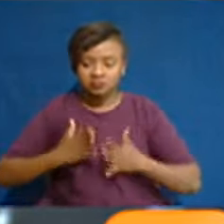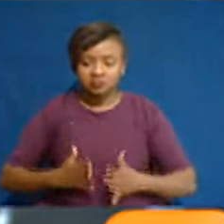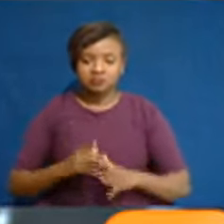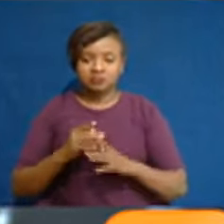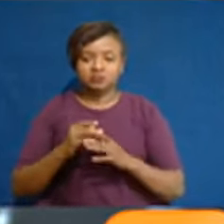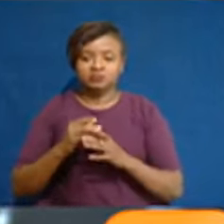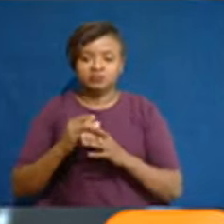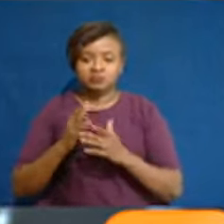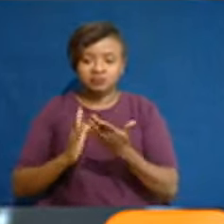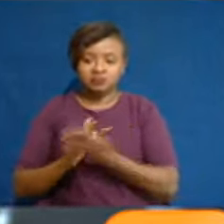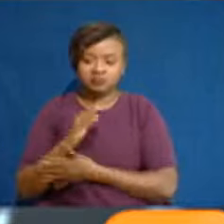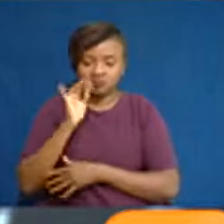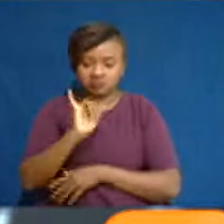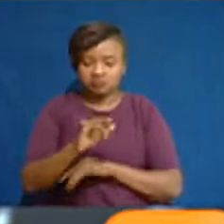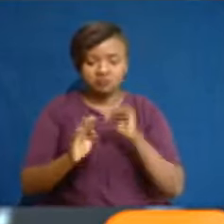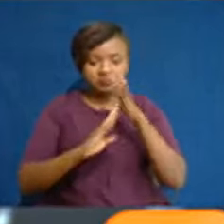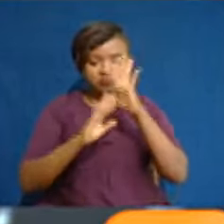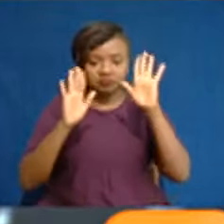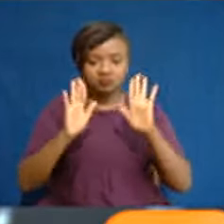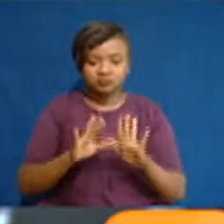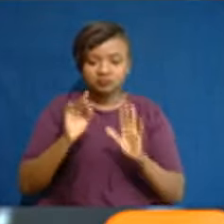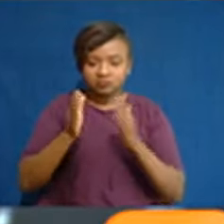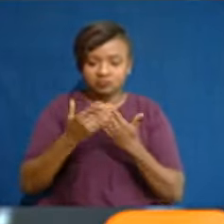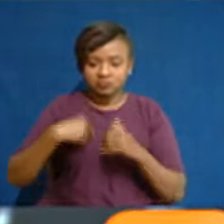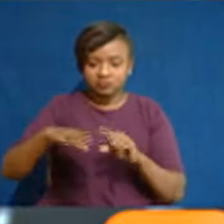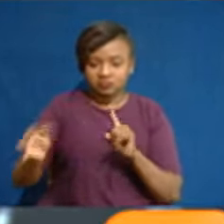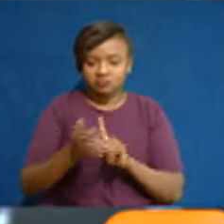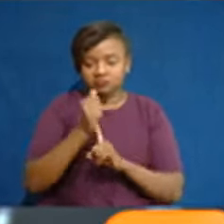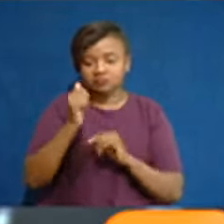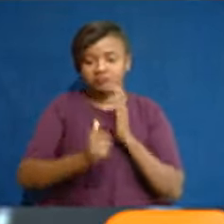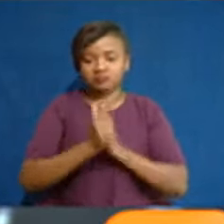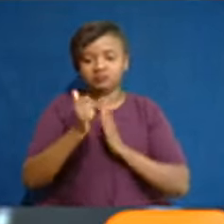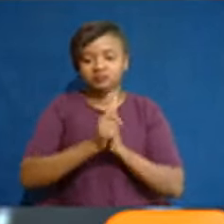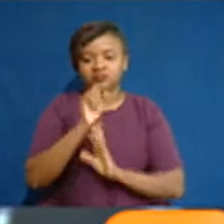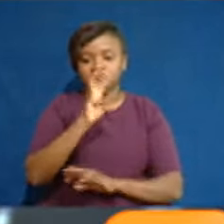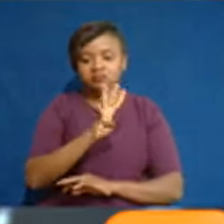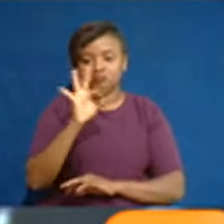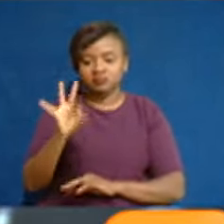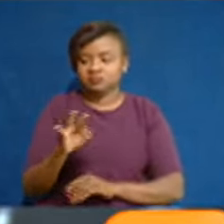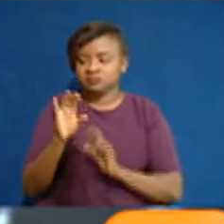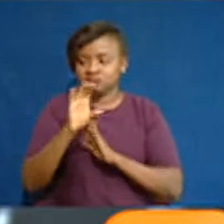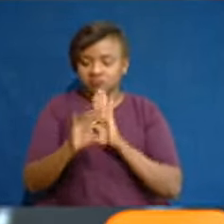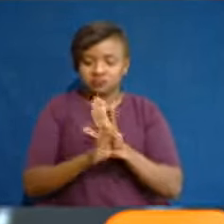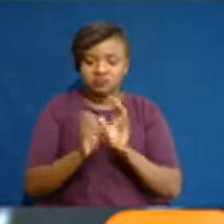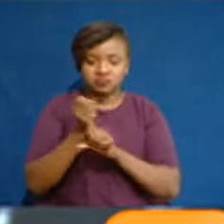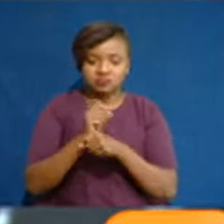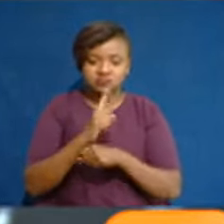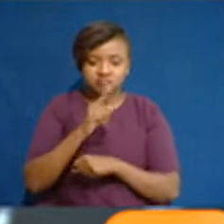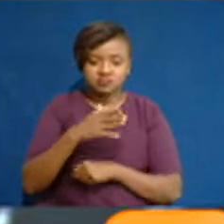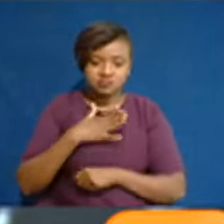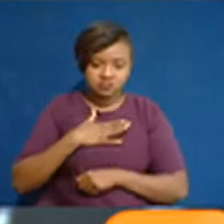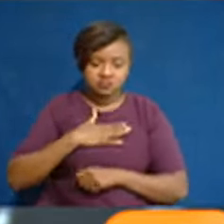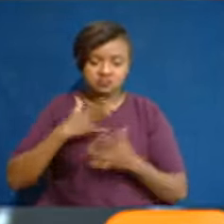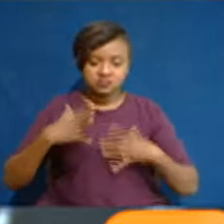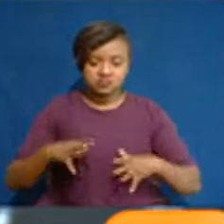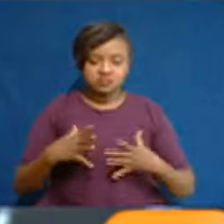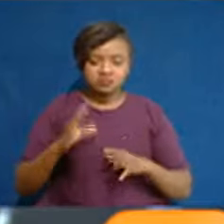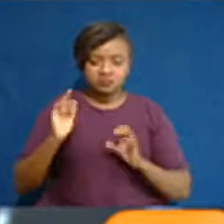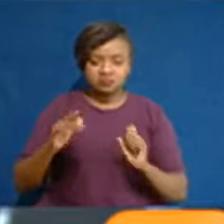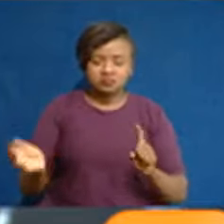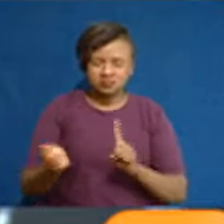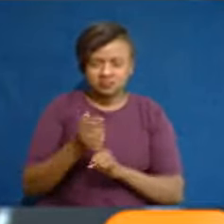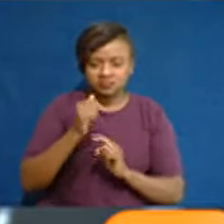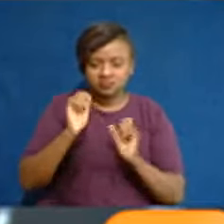question, because it is only in achieving Article 43 of the Constitution that we can actually guarantee livelihoods of our people. You know, it is only in guaranteeing that we can access